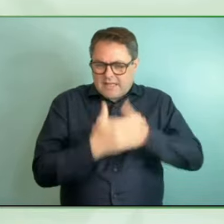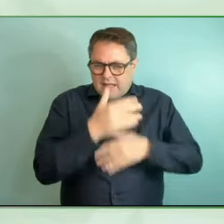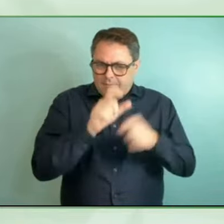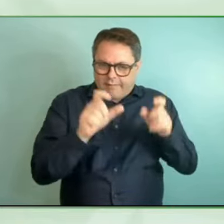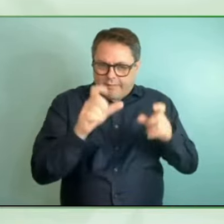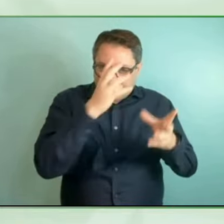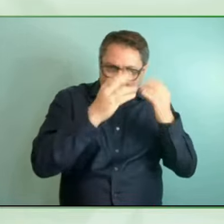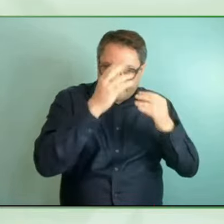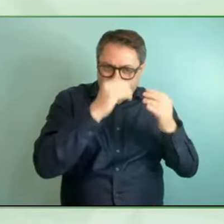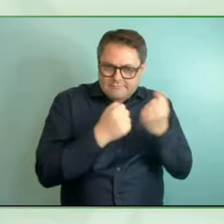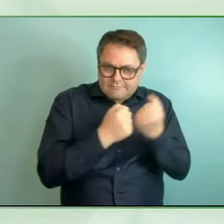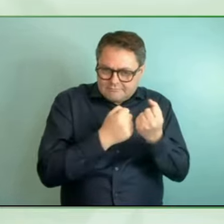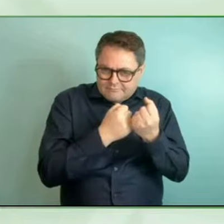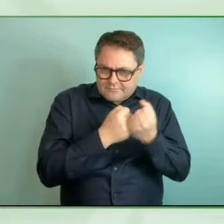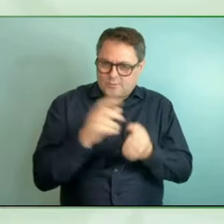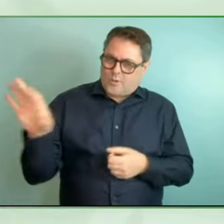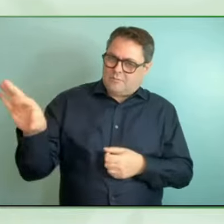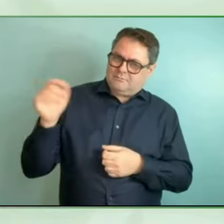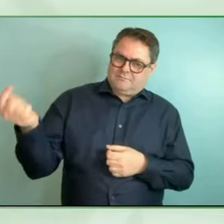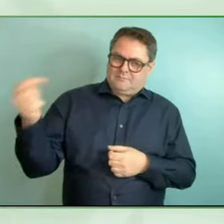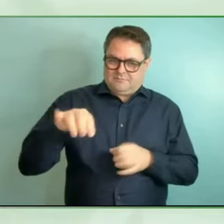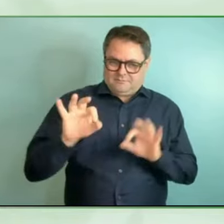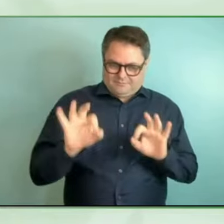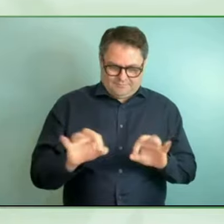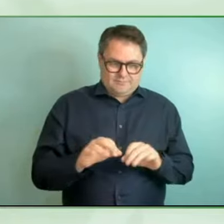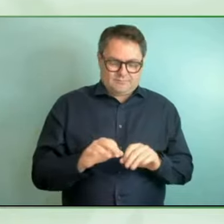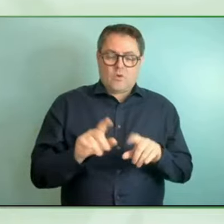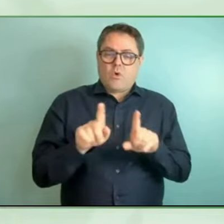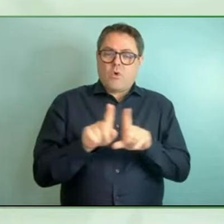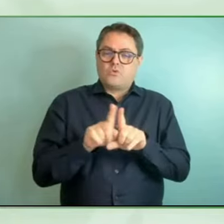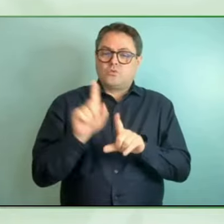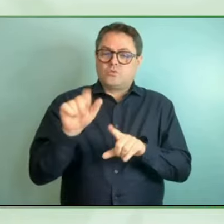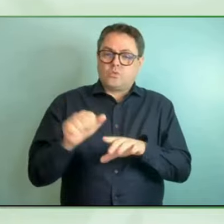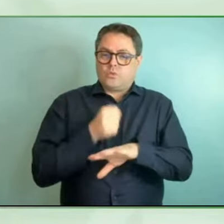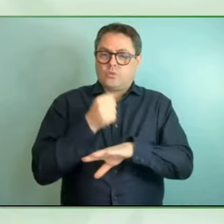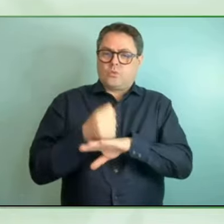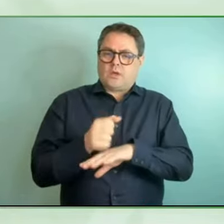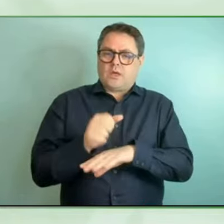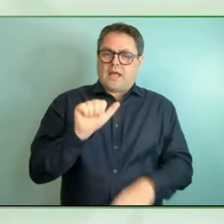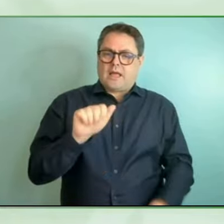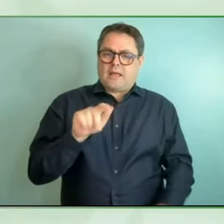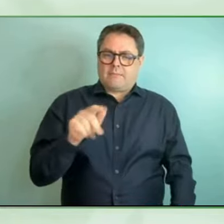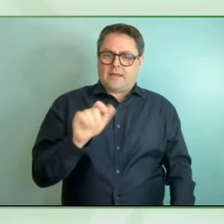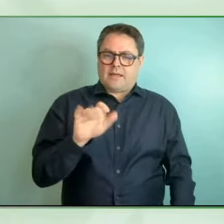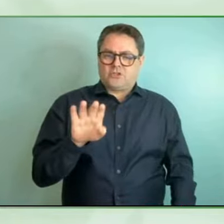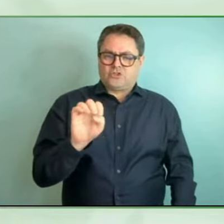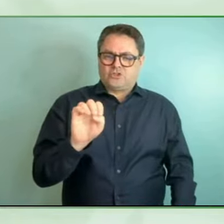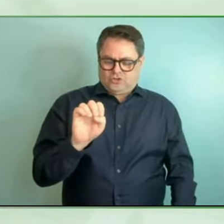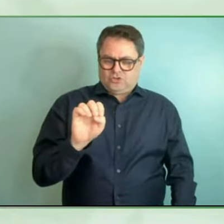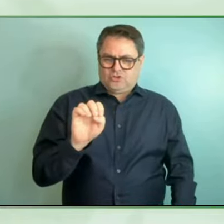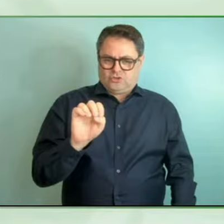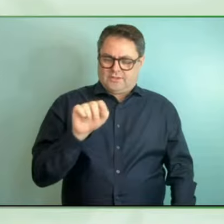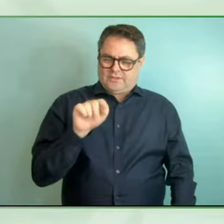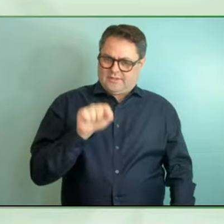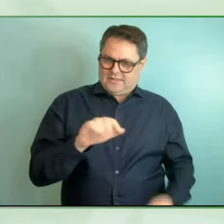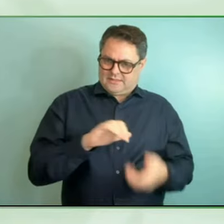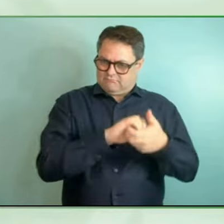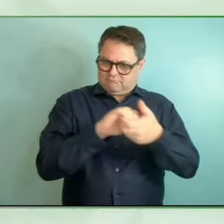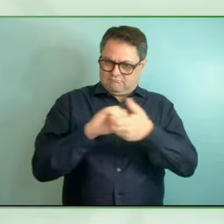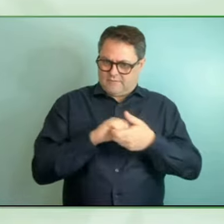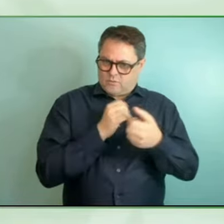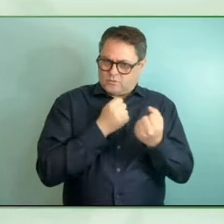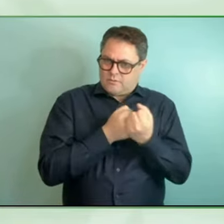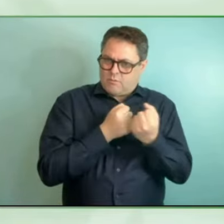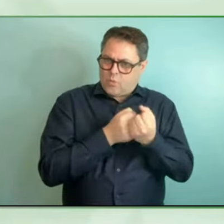we're talking to you. You're also a co-founding member of APACHE, and I believe APACHE is an association of support personnel